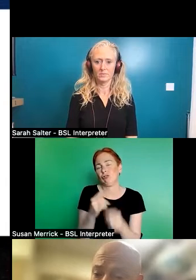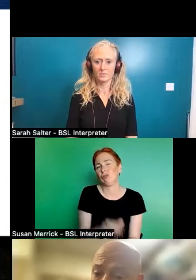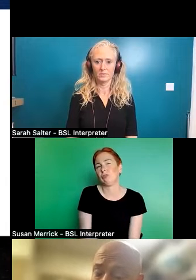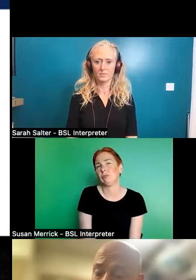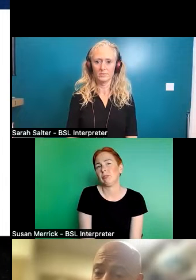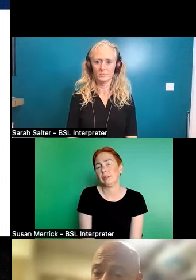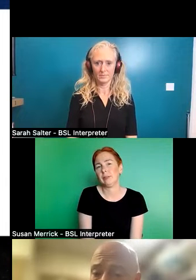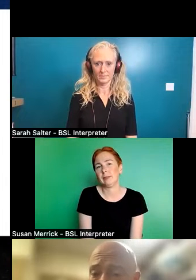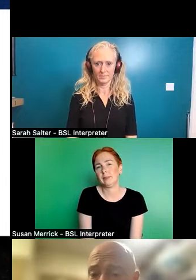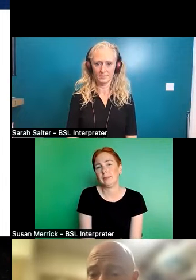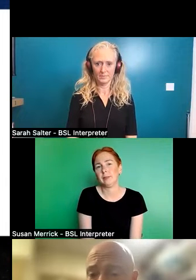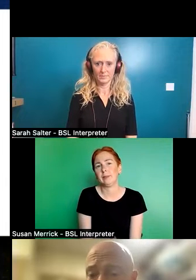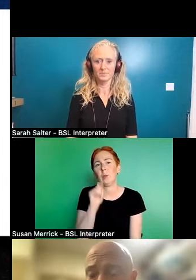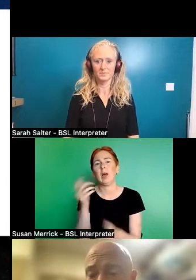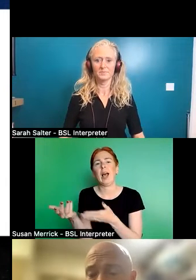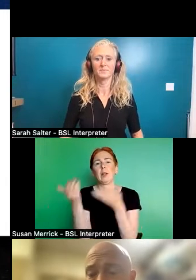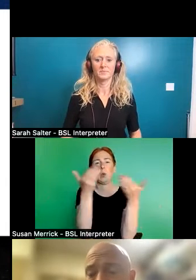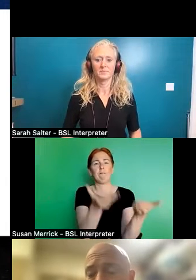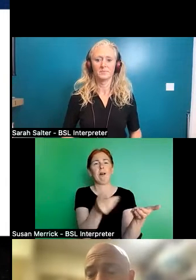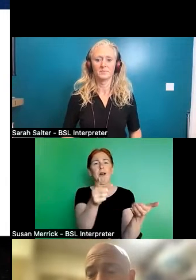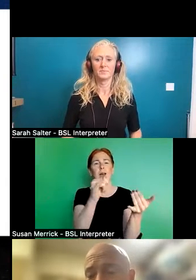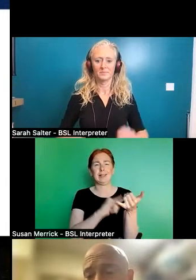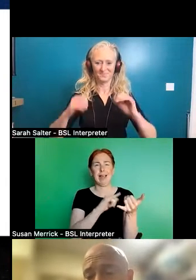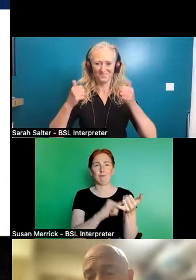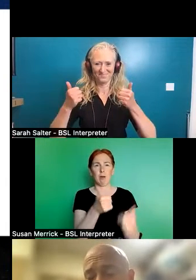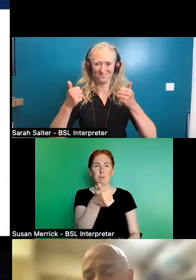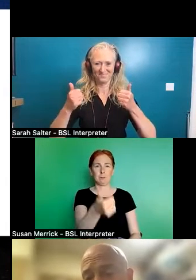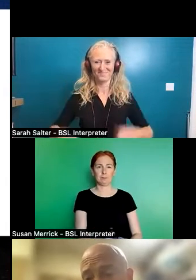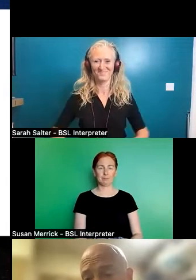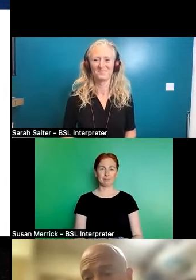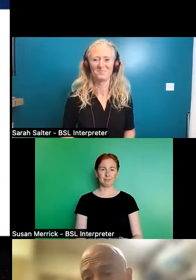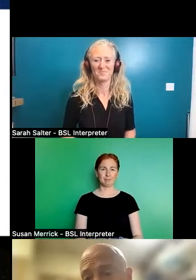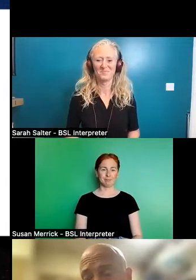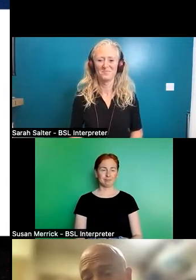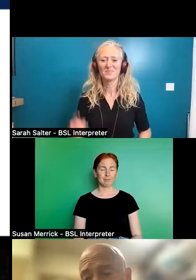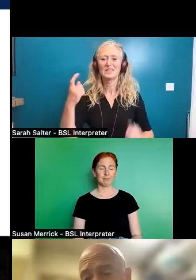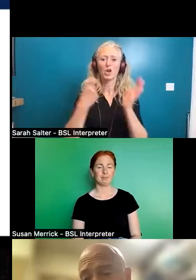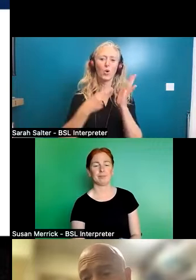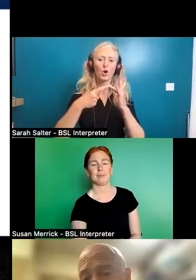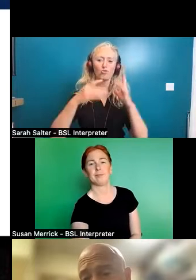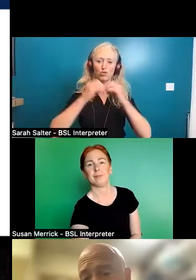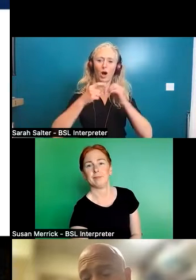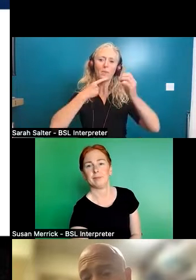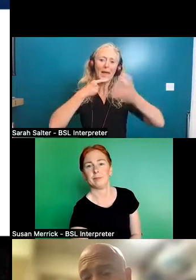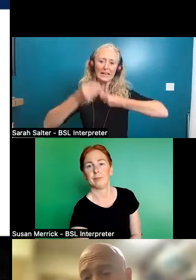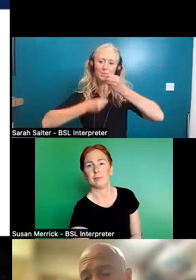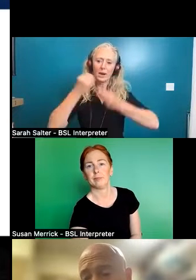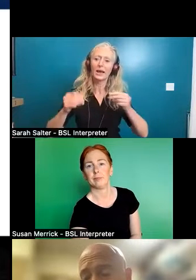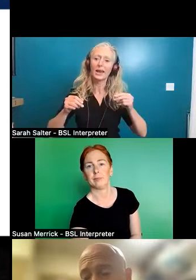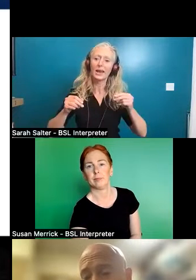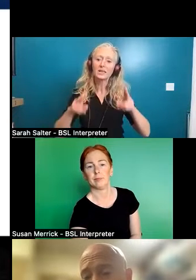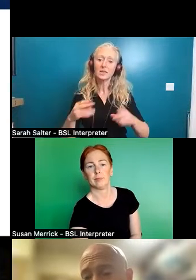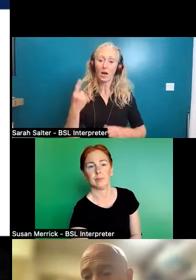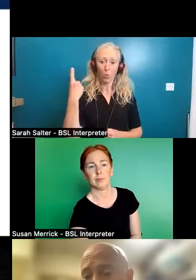for me it's quite comforting, which is to say that with type 1 Usher syndrome, we